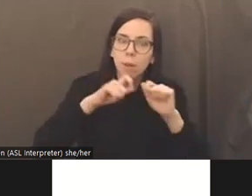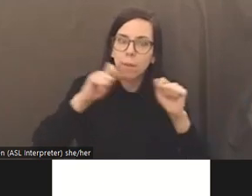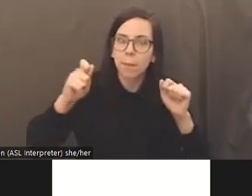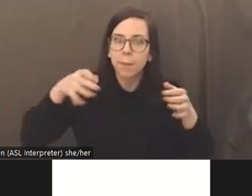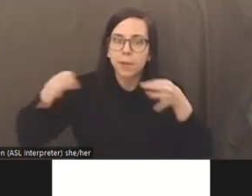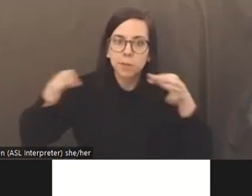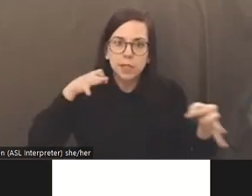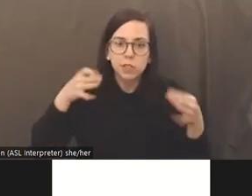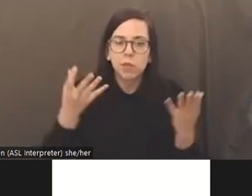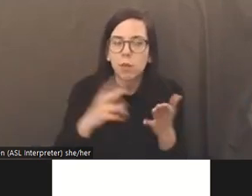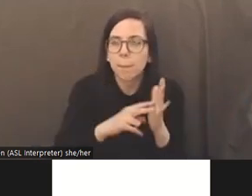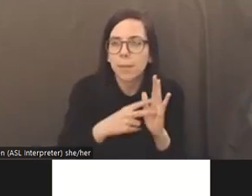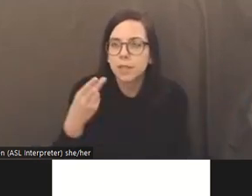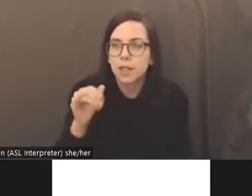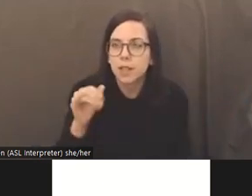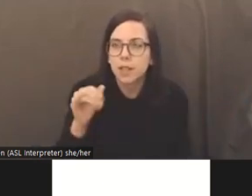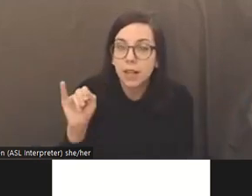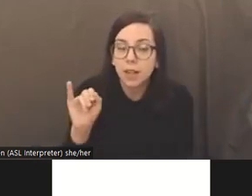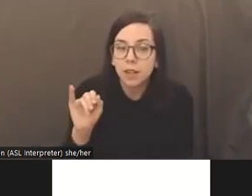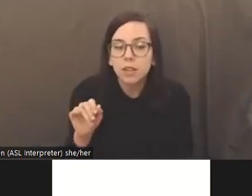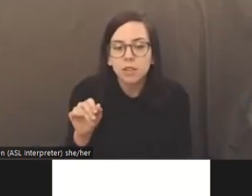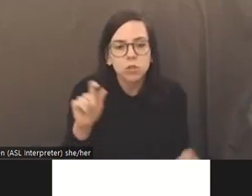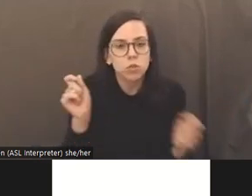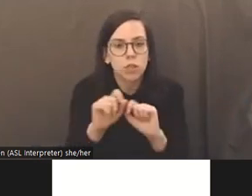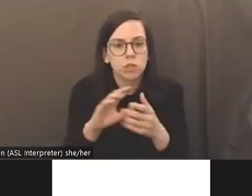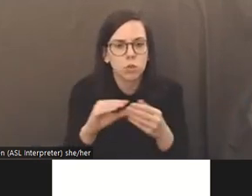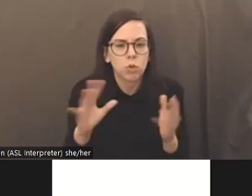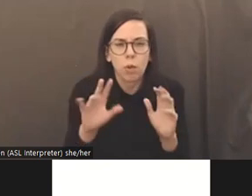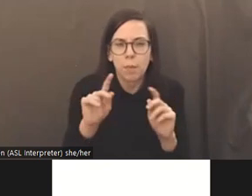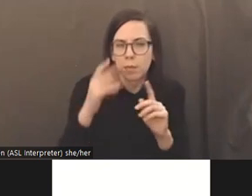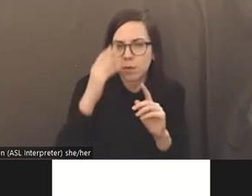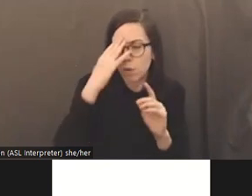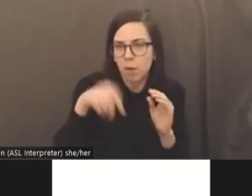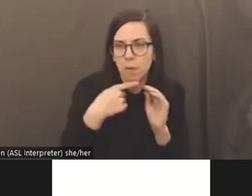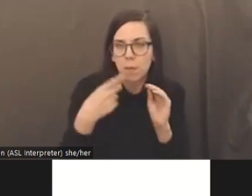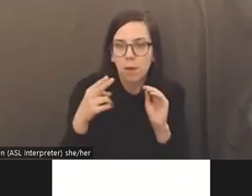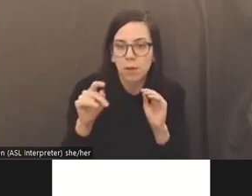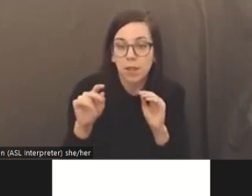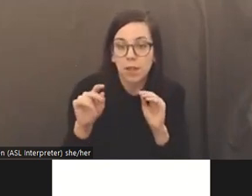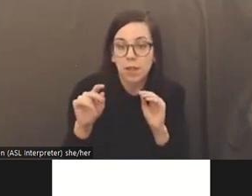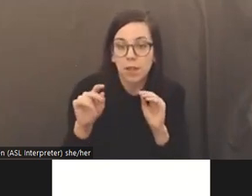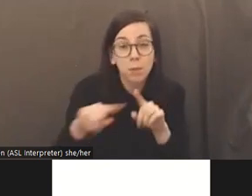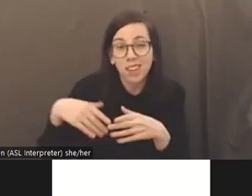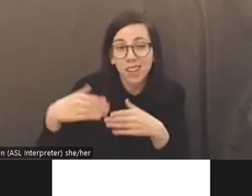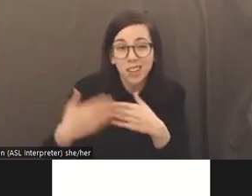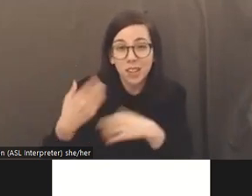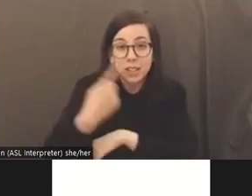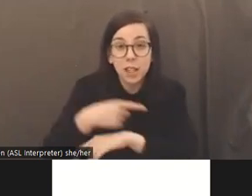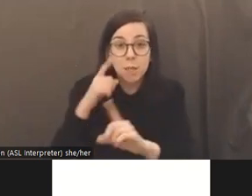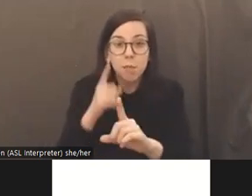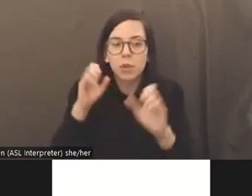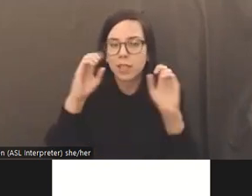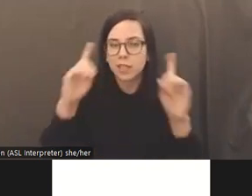trying to change the narrative of what kind of people know about Haiti. But at the end of the day, it's all about education,